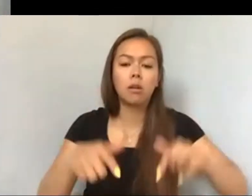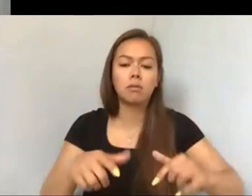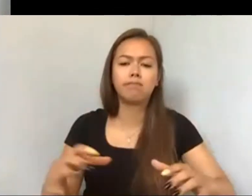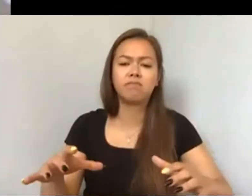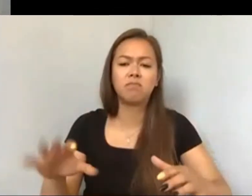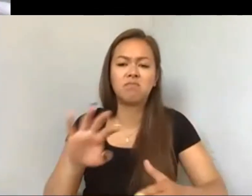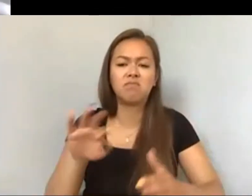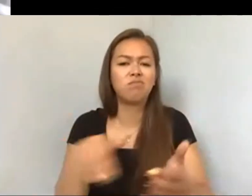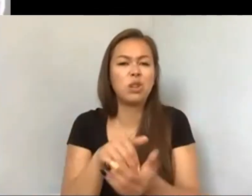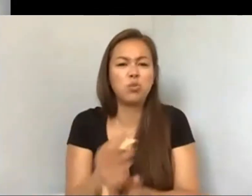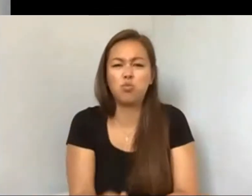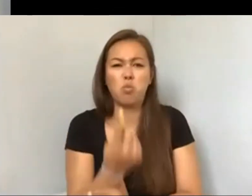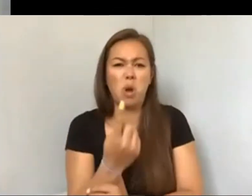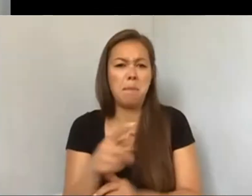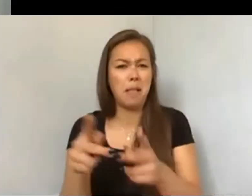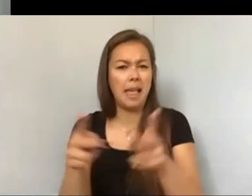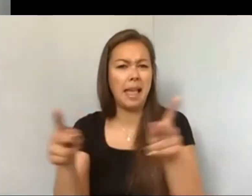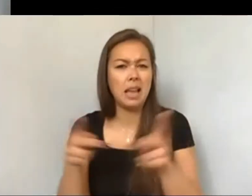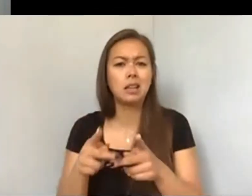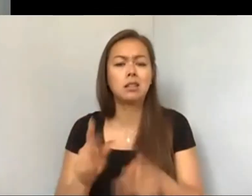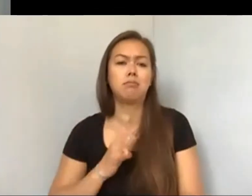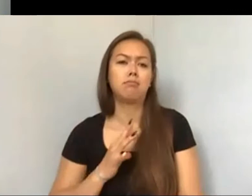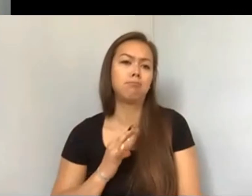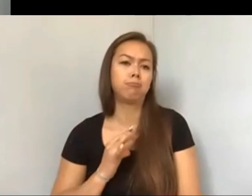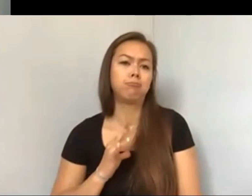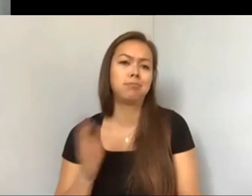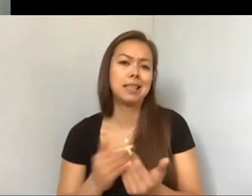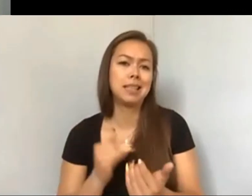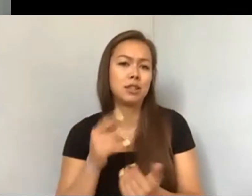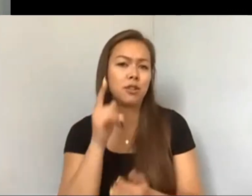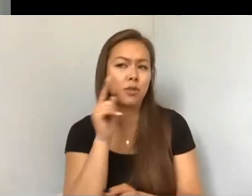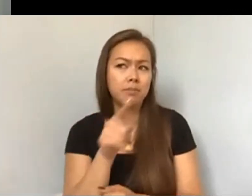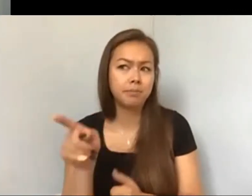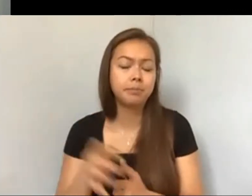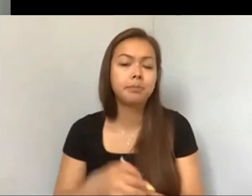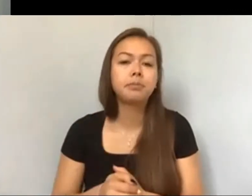think the whole process for me, I'm really trying to figure out